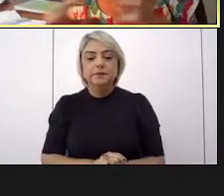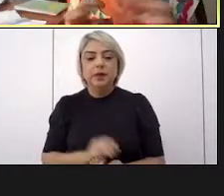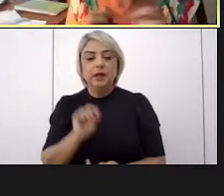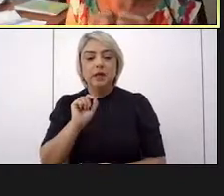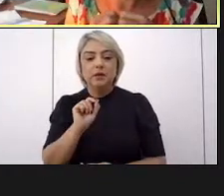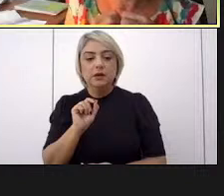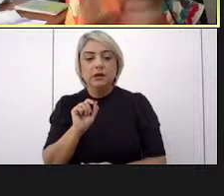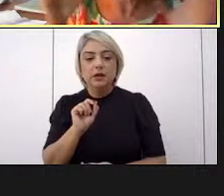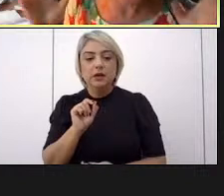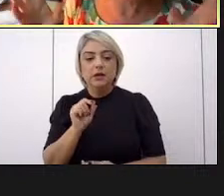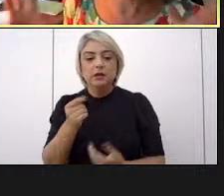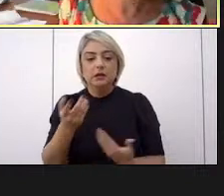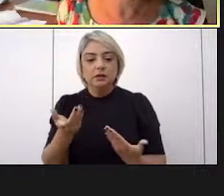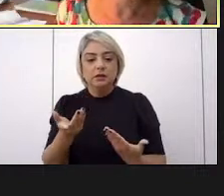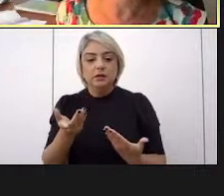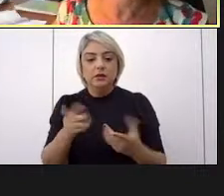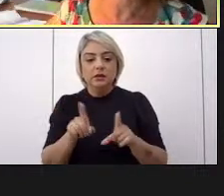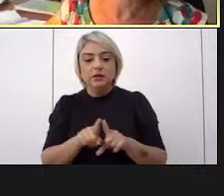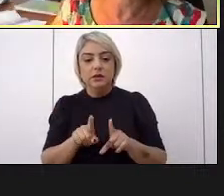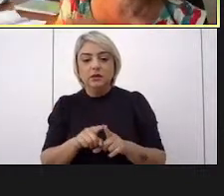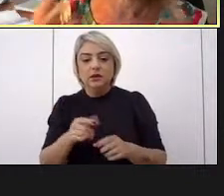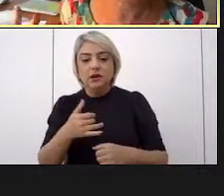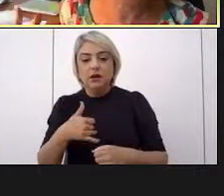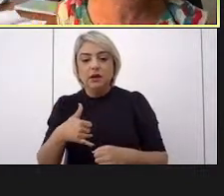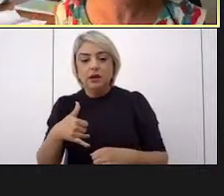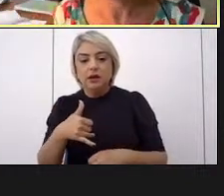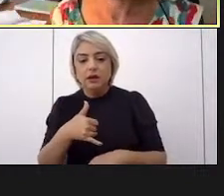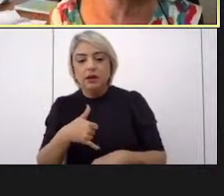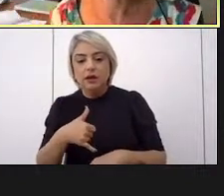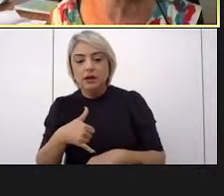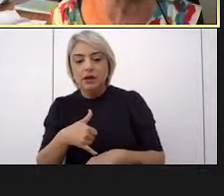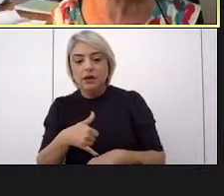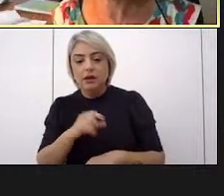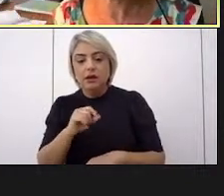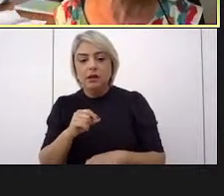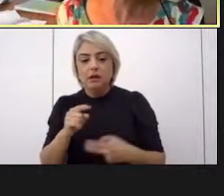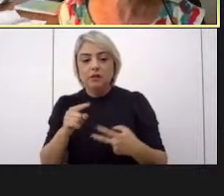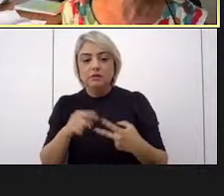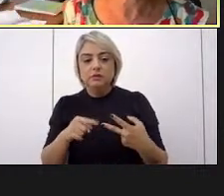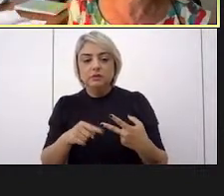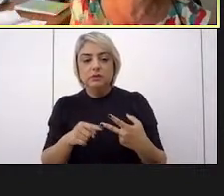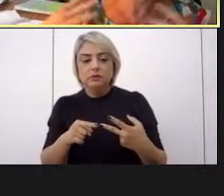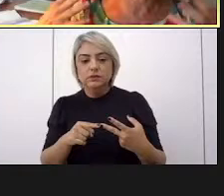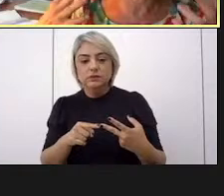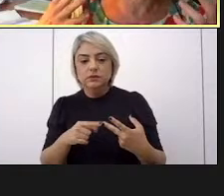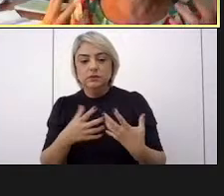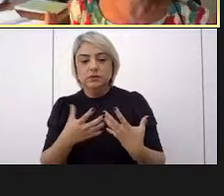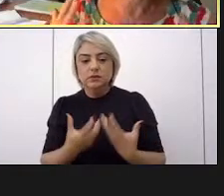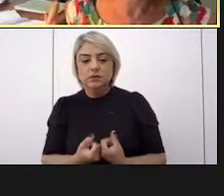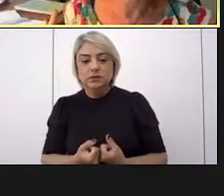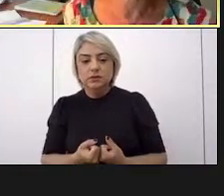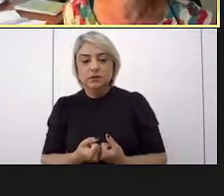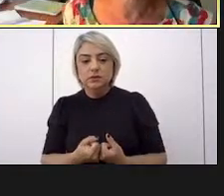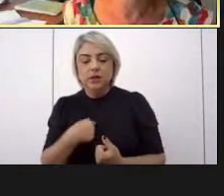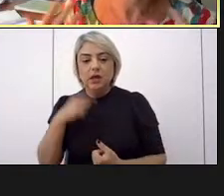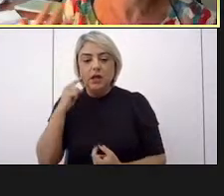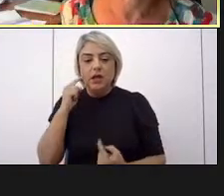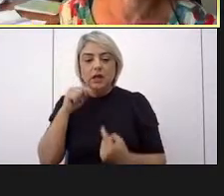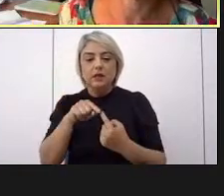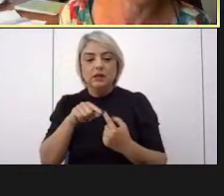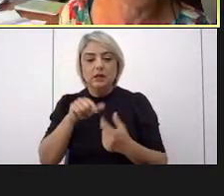are supposed to be able to transform global value chains and to make